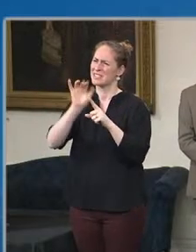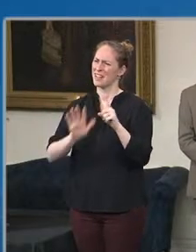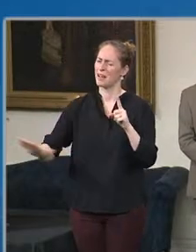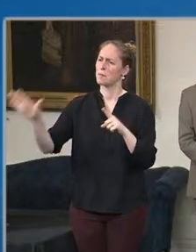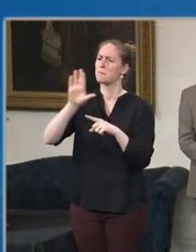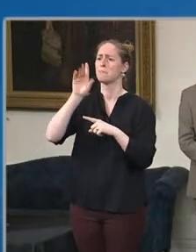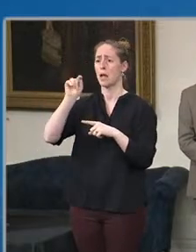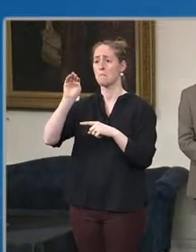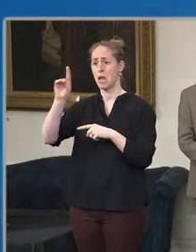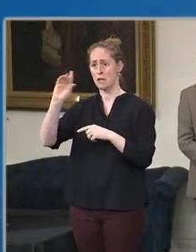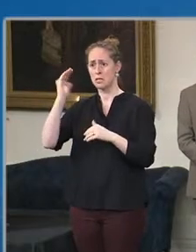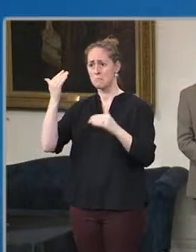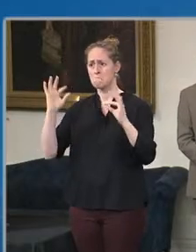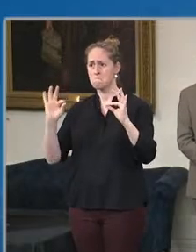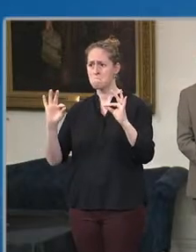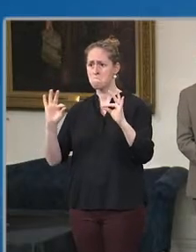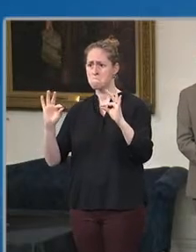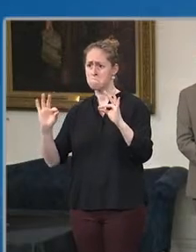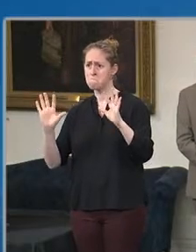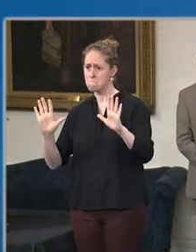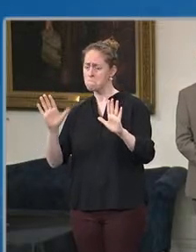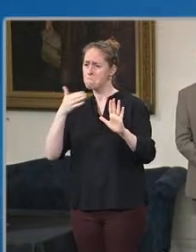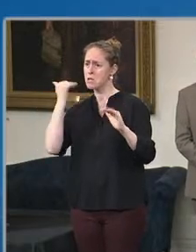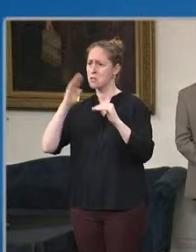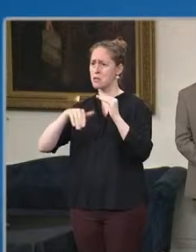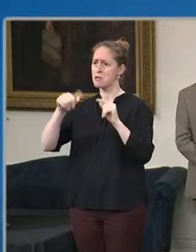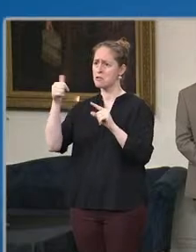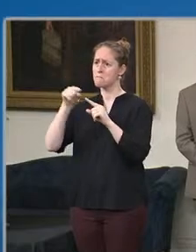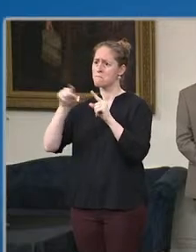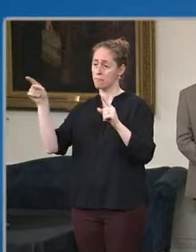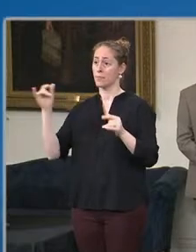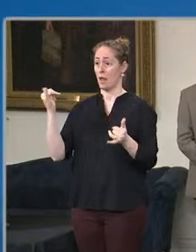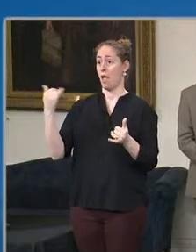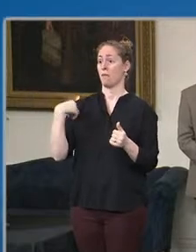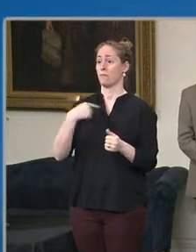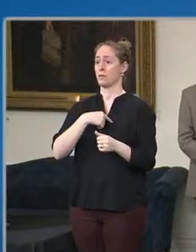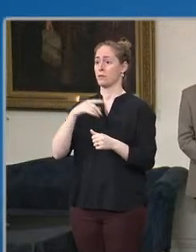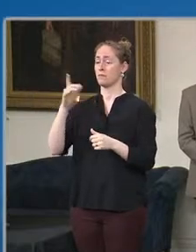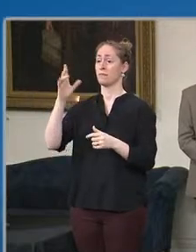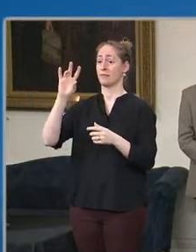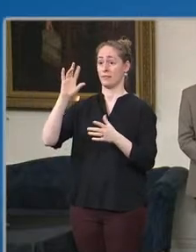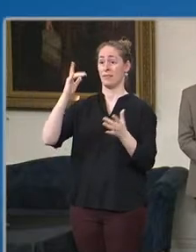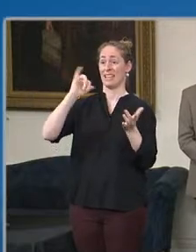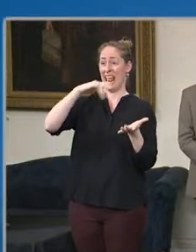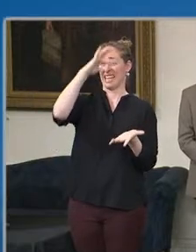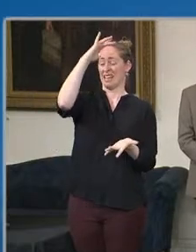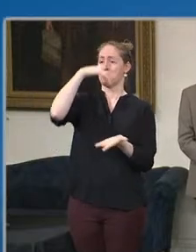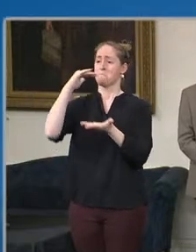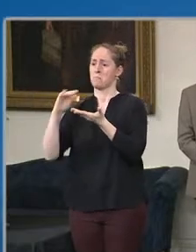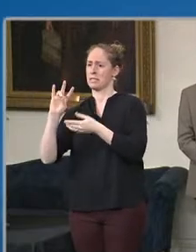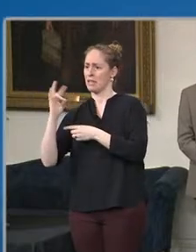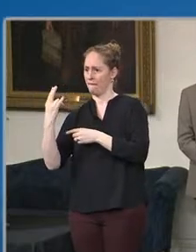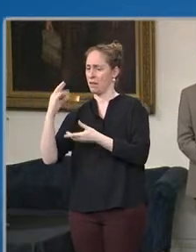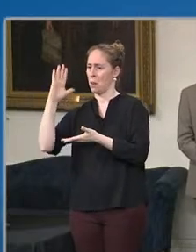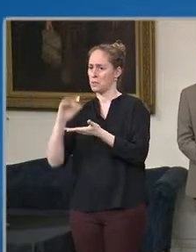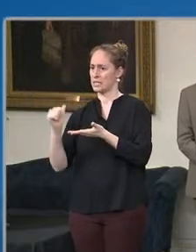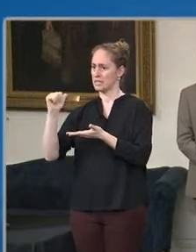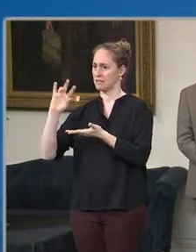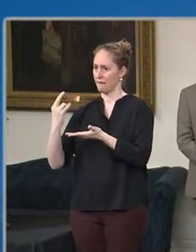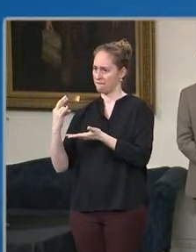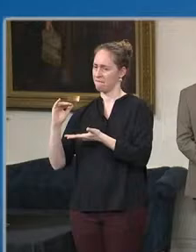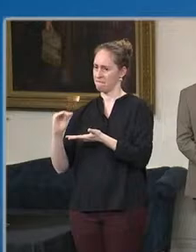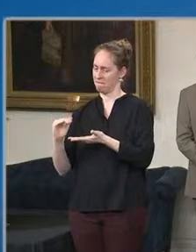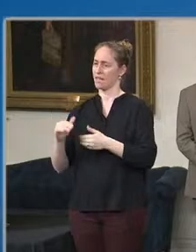nation's 7th lowest positivity rate and the 9th lowest case rate. But it is clear that we